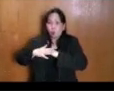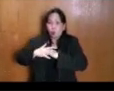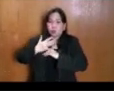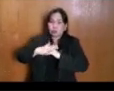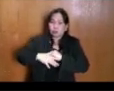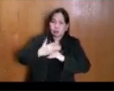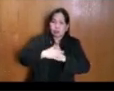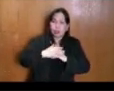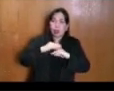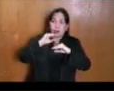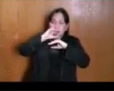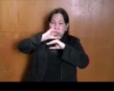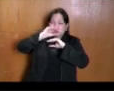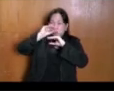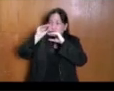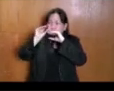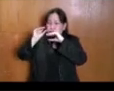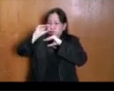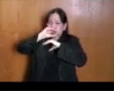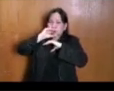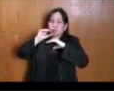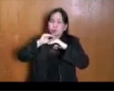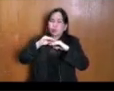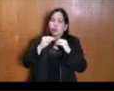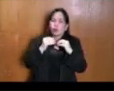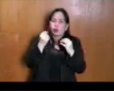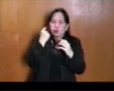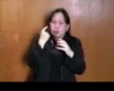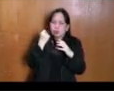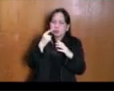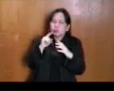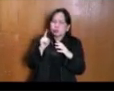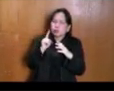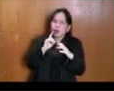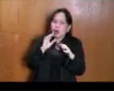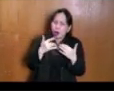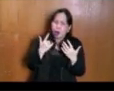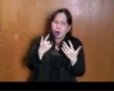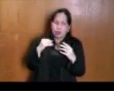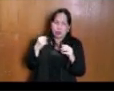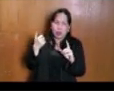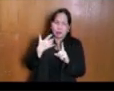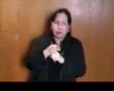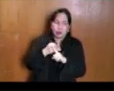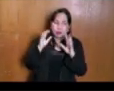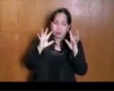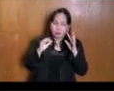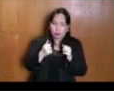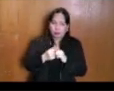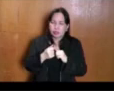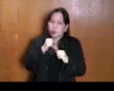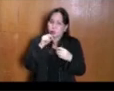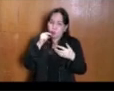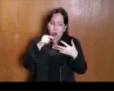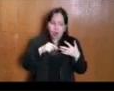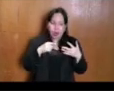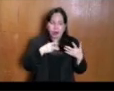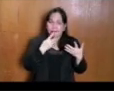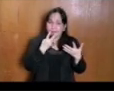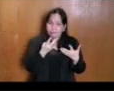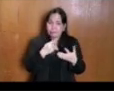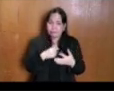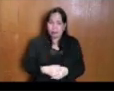to better understand and predict the extent to which the climate will actually change. So I won't go into too much detail here. So I actually want